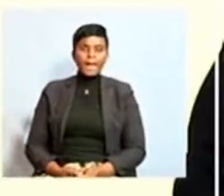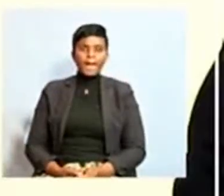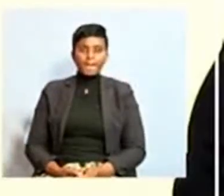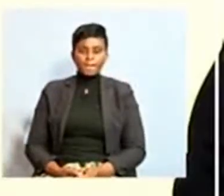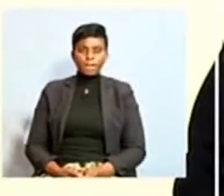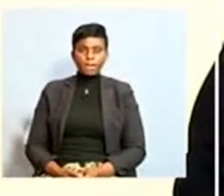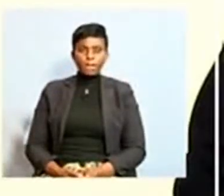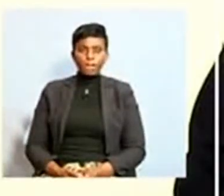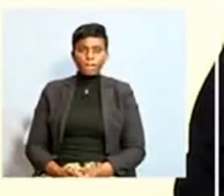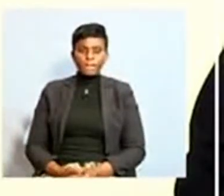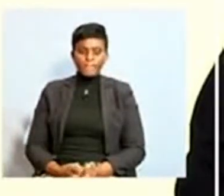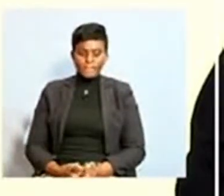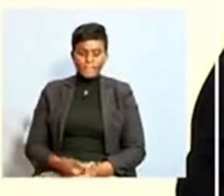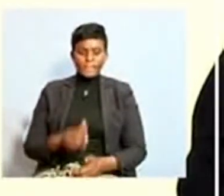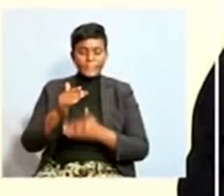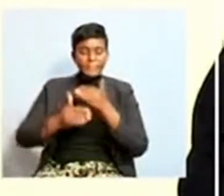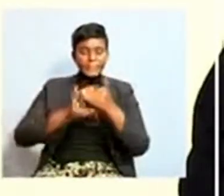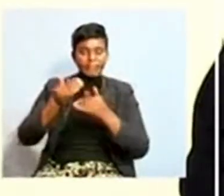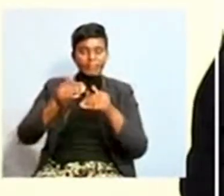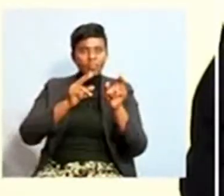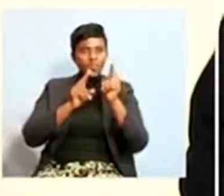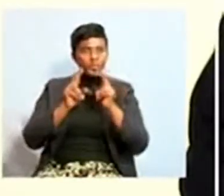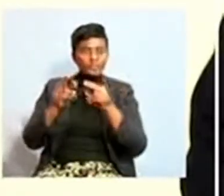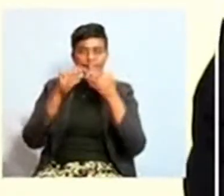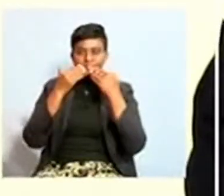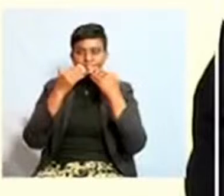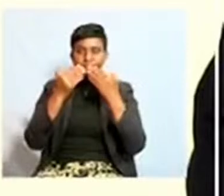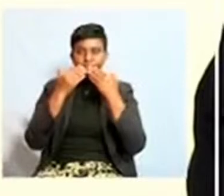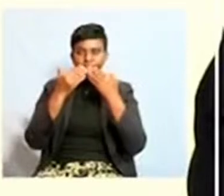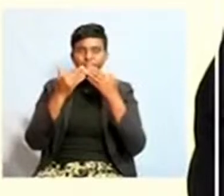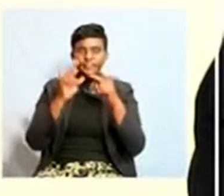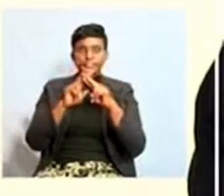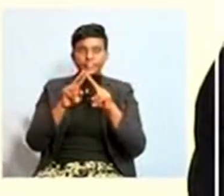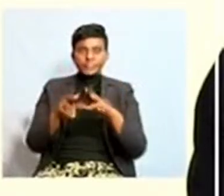You can proceed to the next question. Thank you, Chair.